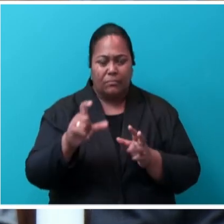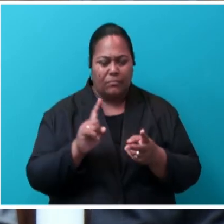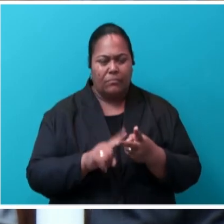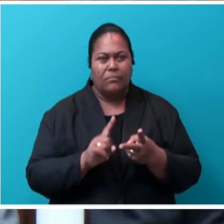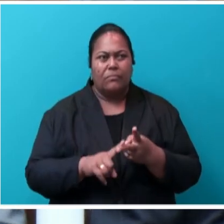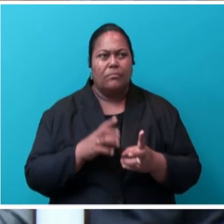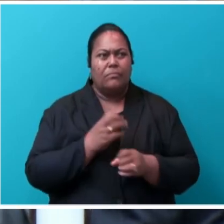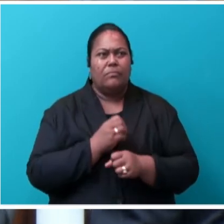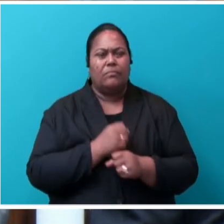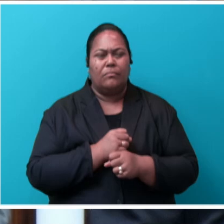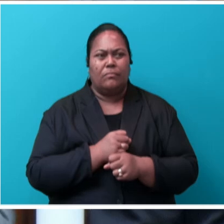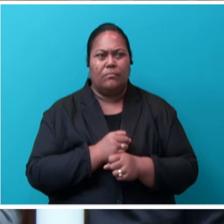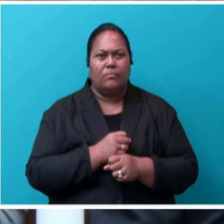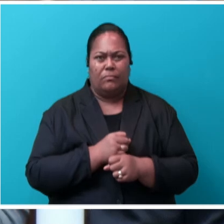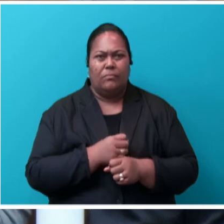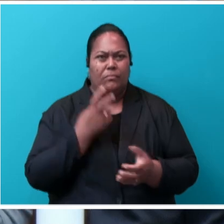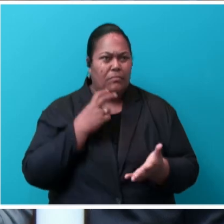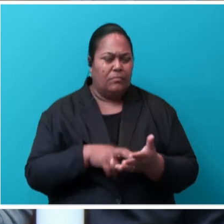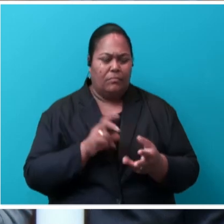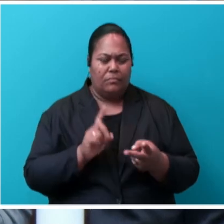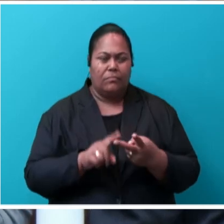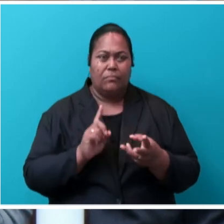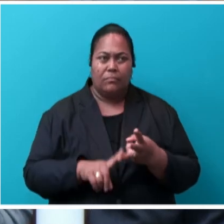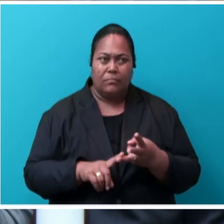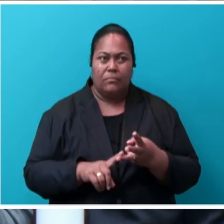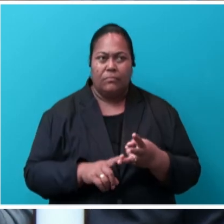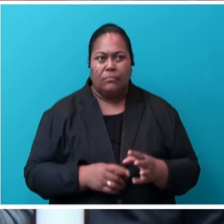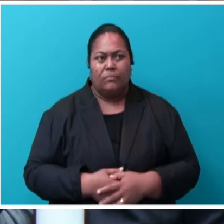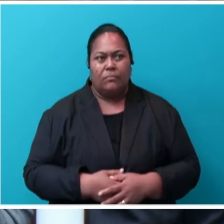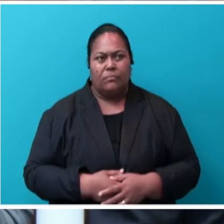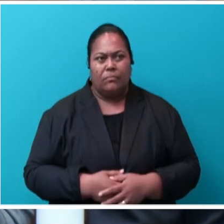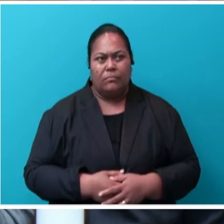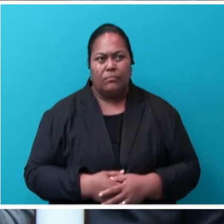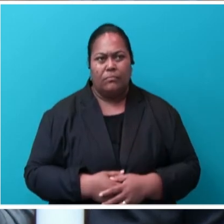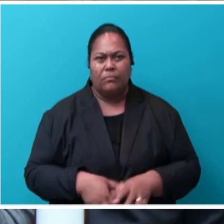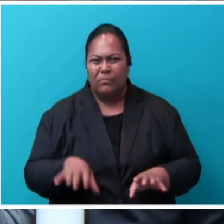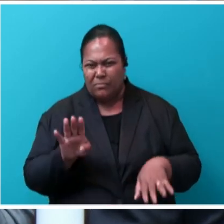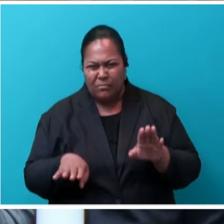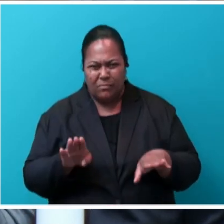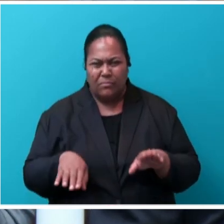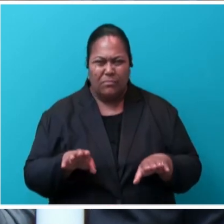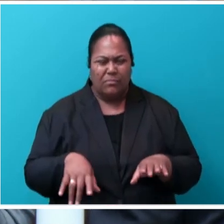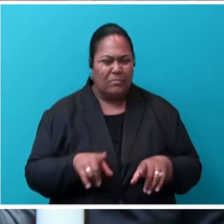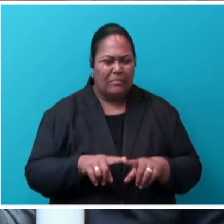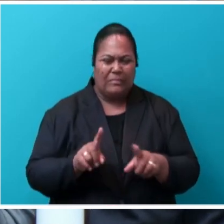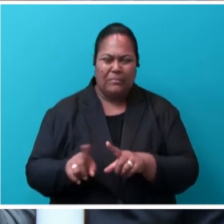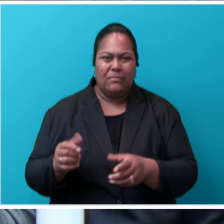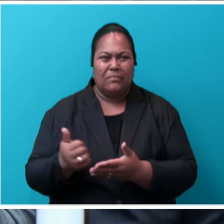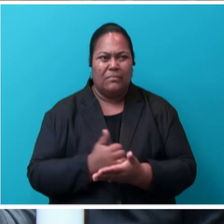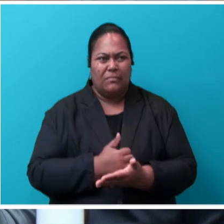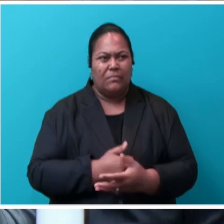fixed register, variances between the general ledger and the subsidiary ledgers, as well